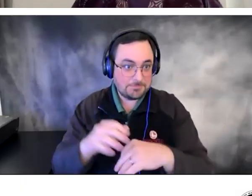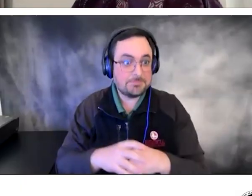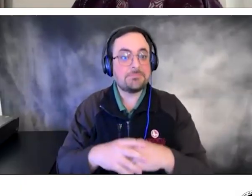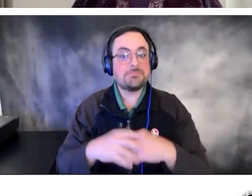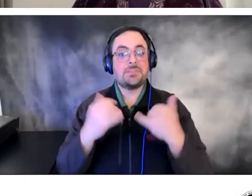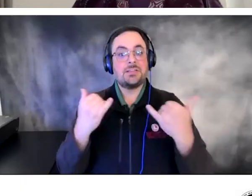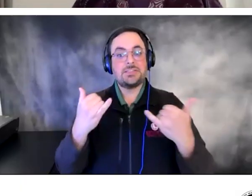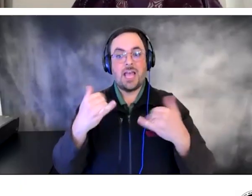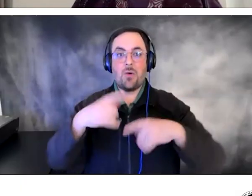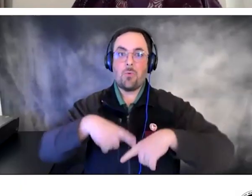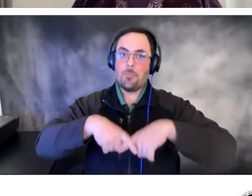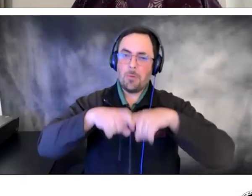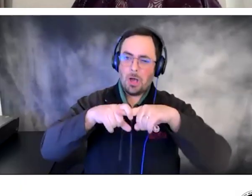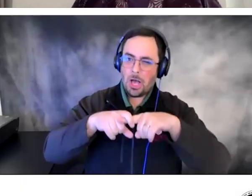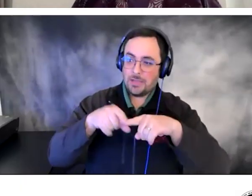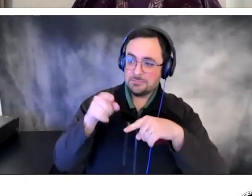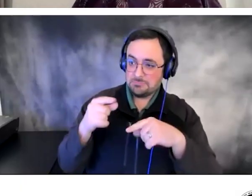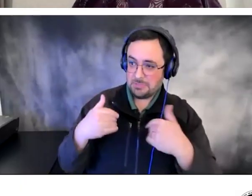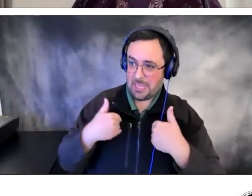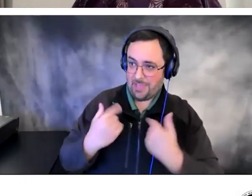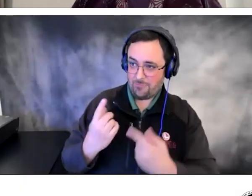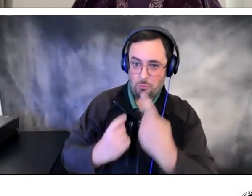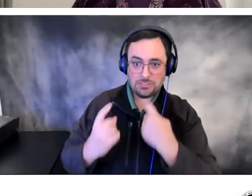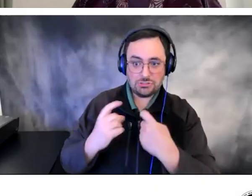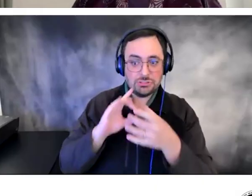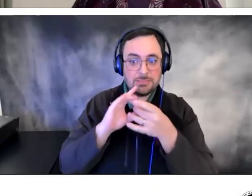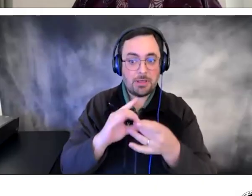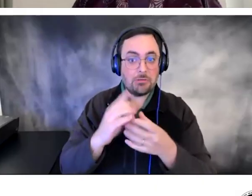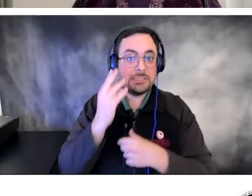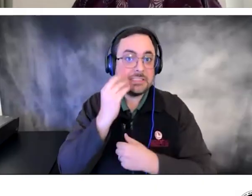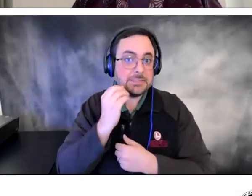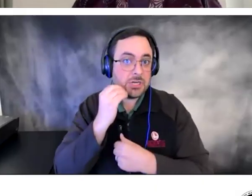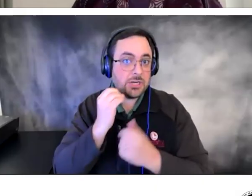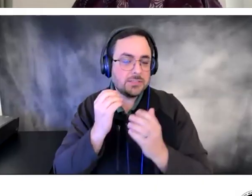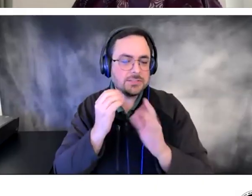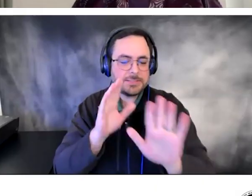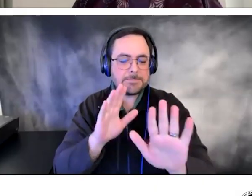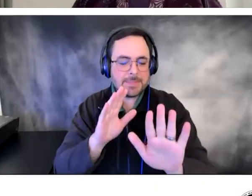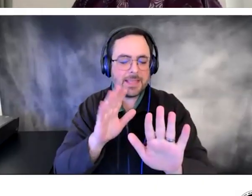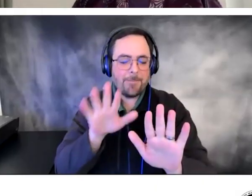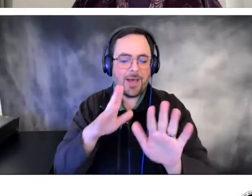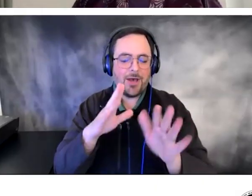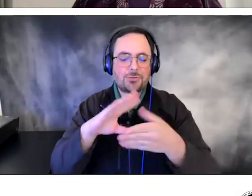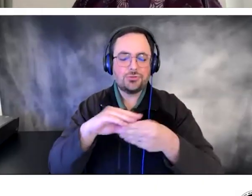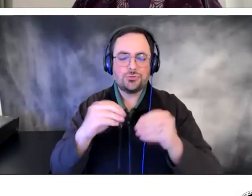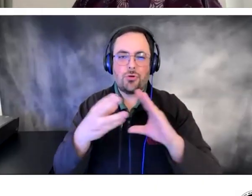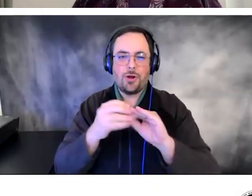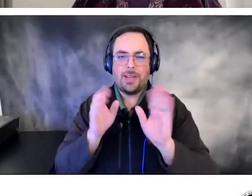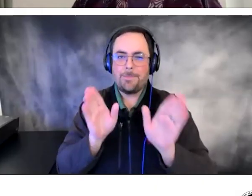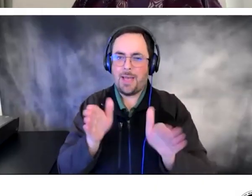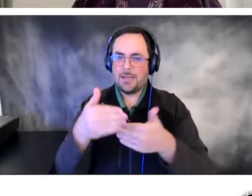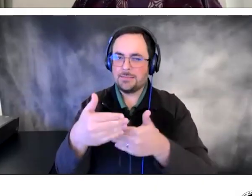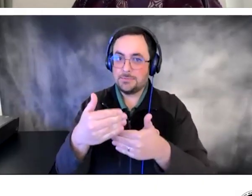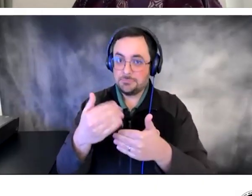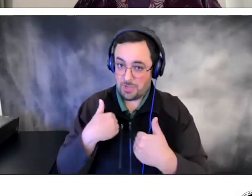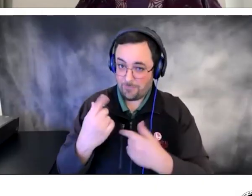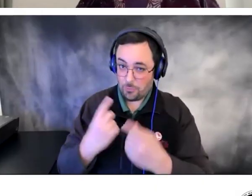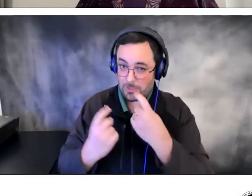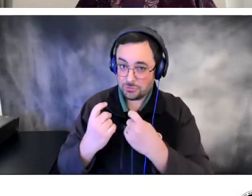All right, so let me pause there and see if there are any questions about experience books. Excuse me, about story boxes.